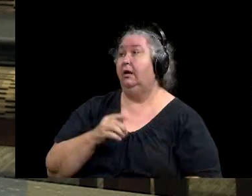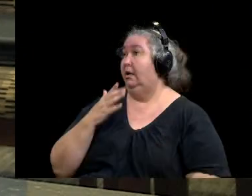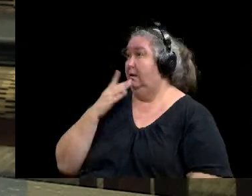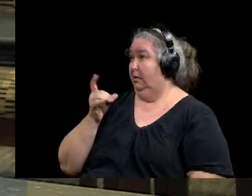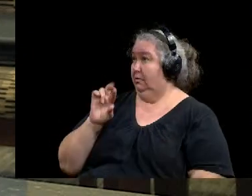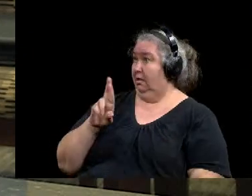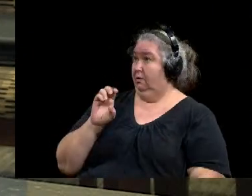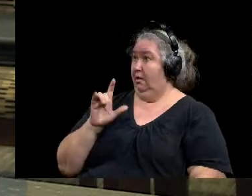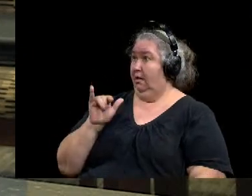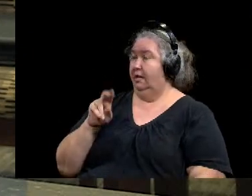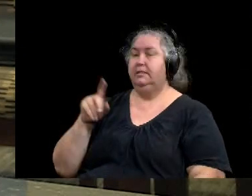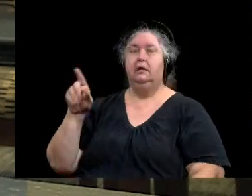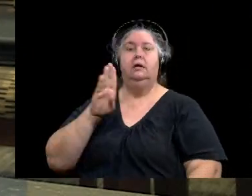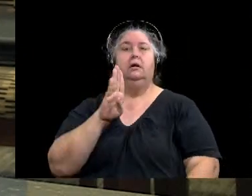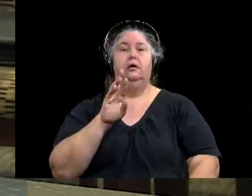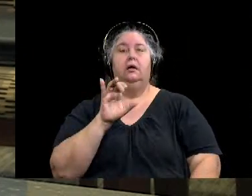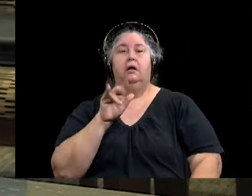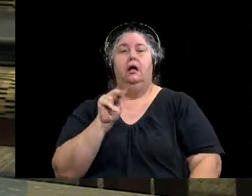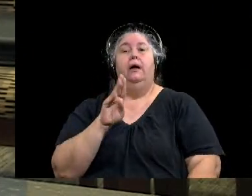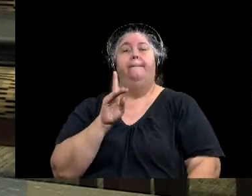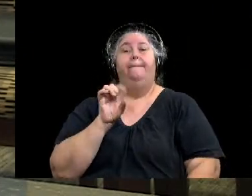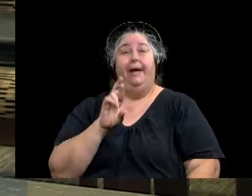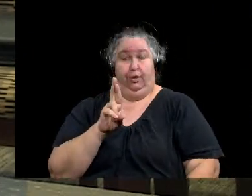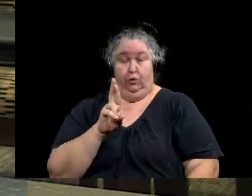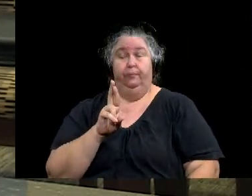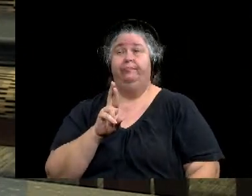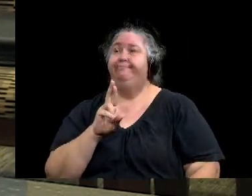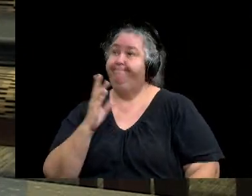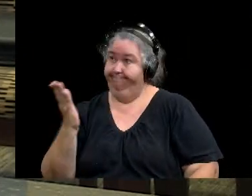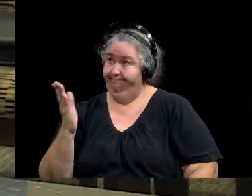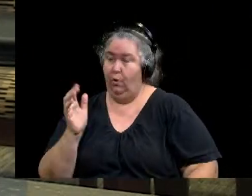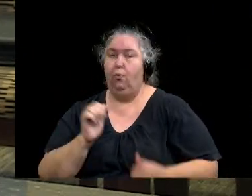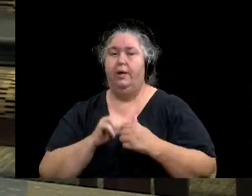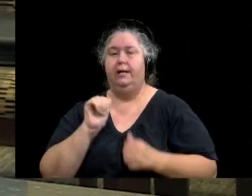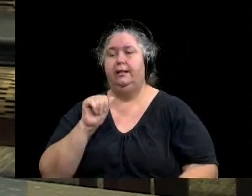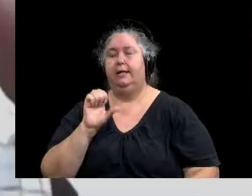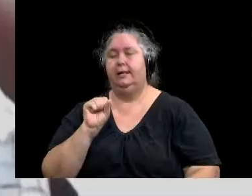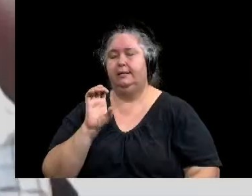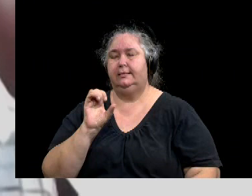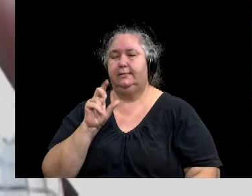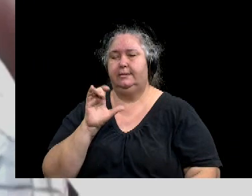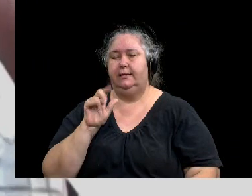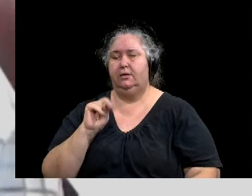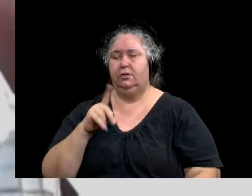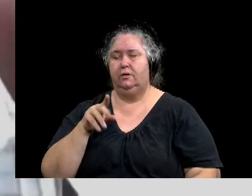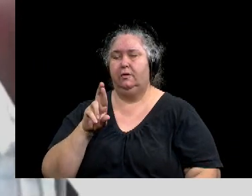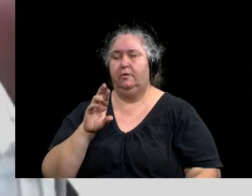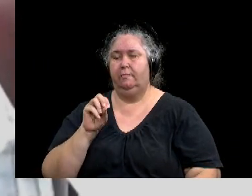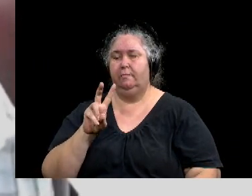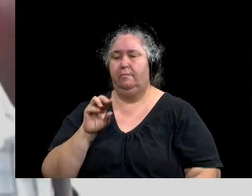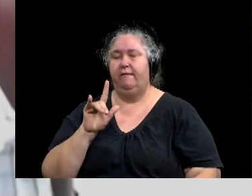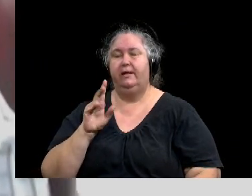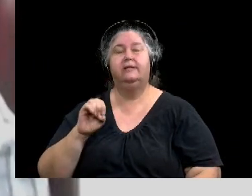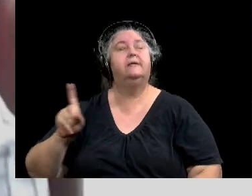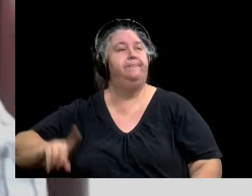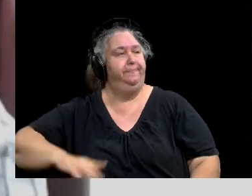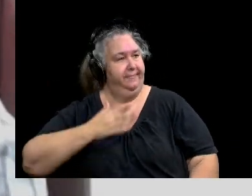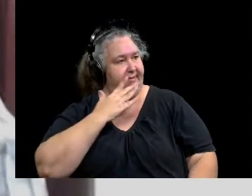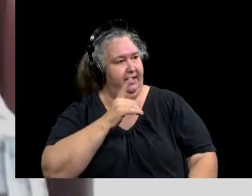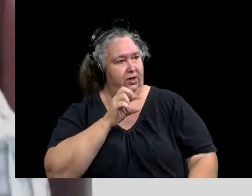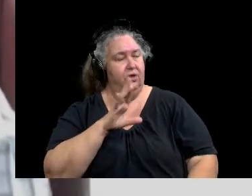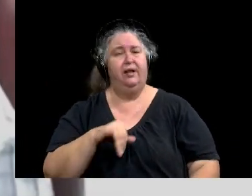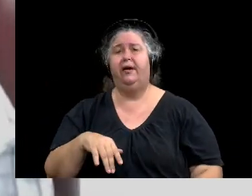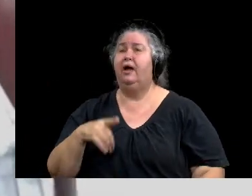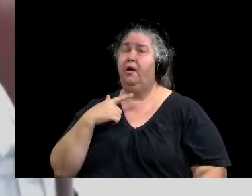Dr. Brian Becker with Ascension Providence. Dr. Becker? Thank you, Larry. I'd like to wish everyone a happy Thanksgiving.